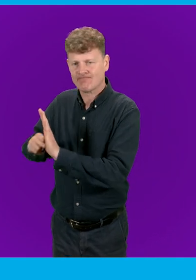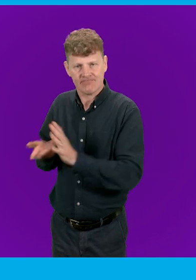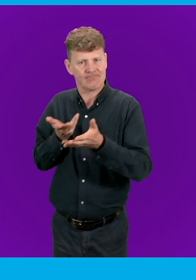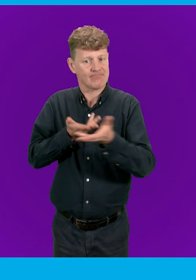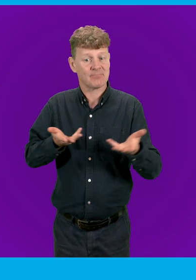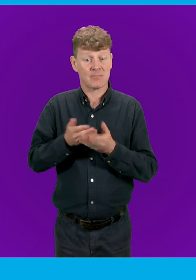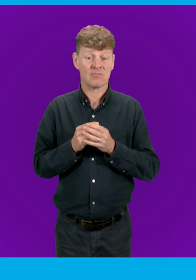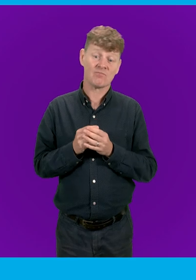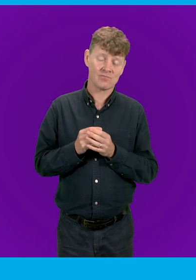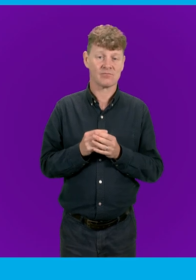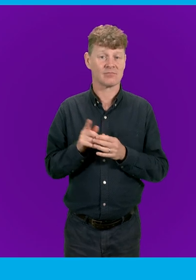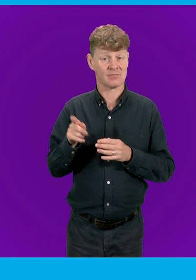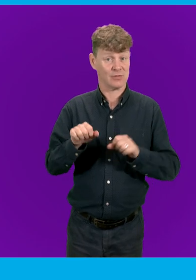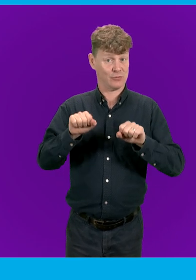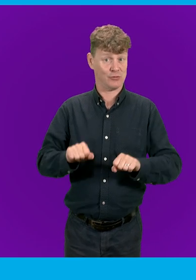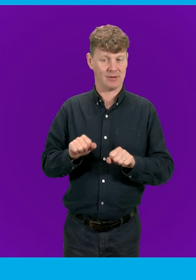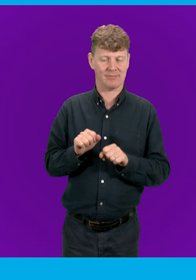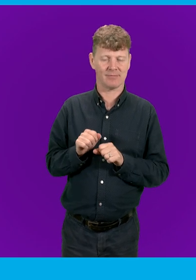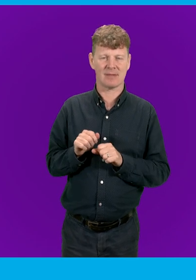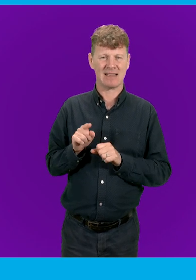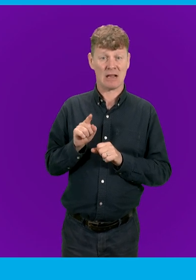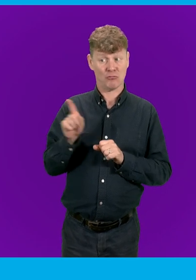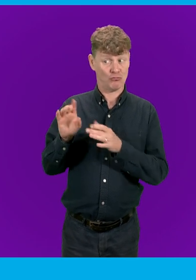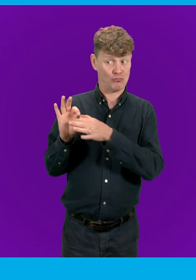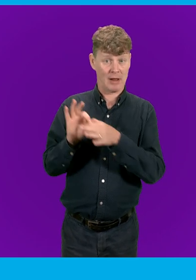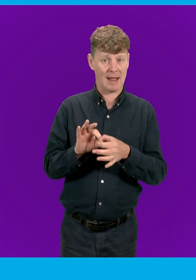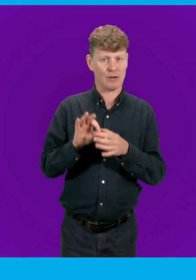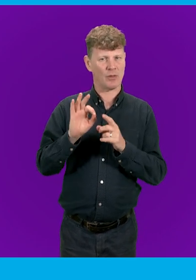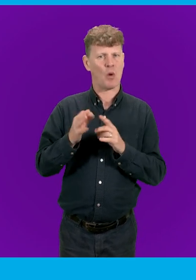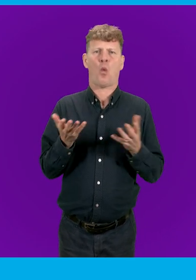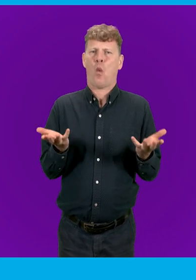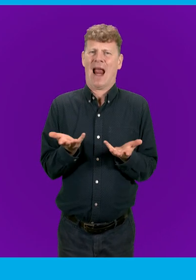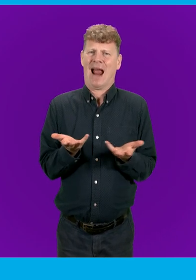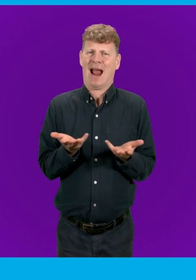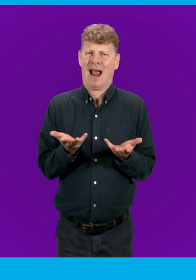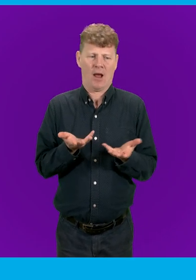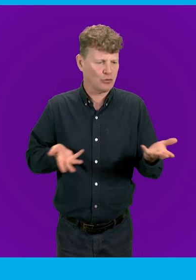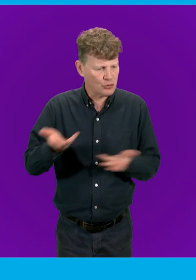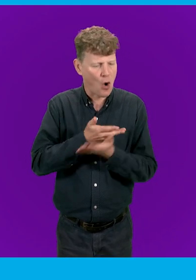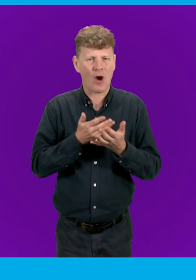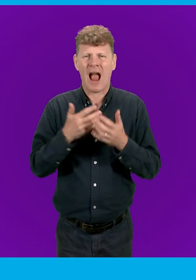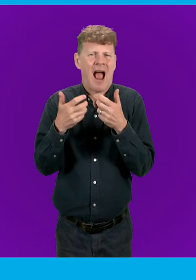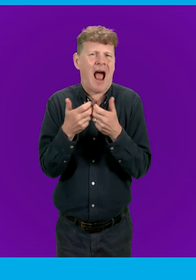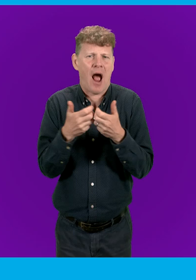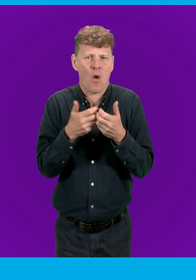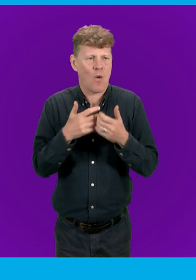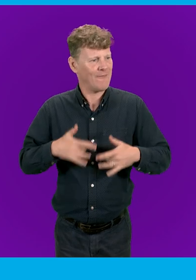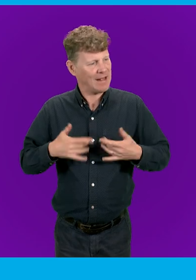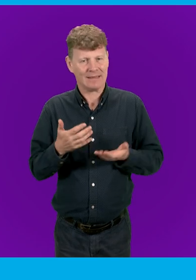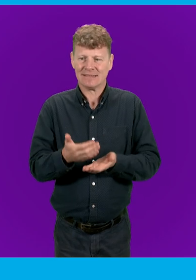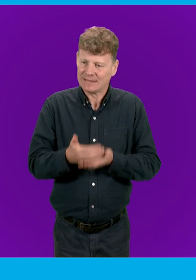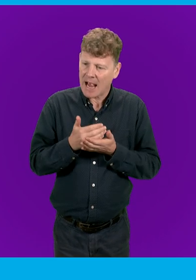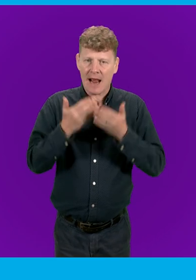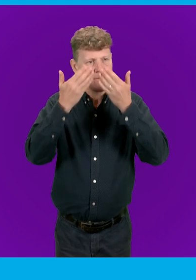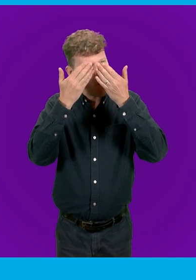This is kind of related to that point then around where do you talk about it and how can you talk about it in a safe and an open